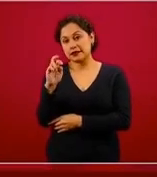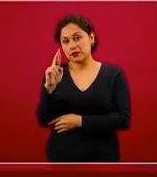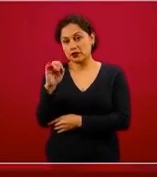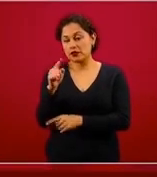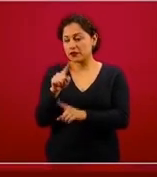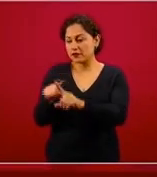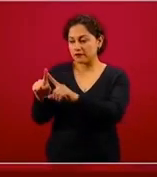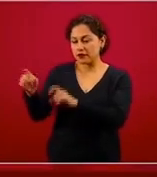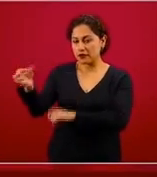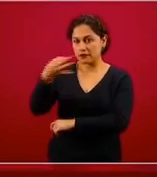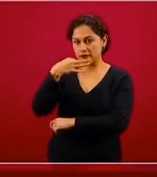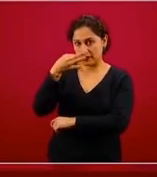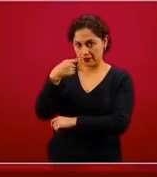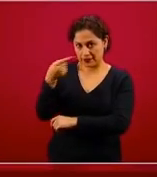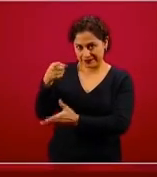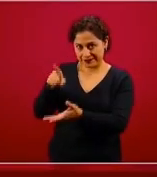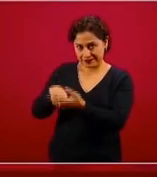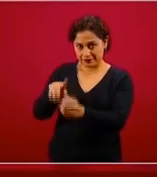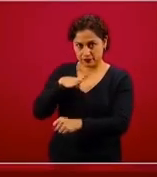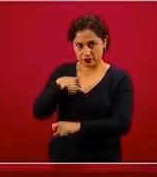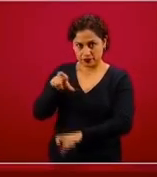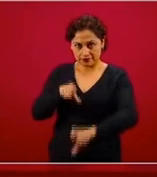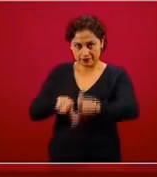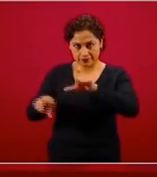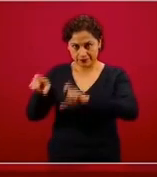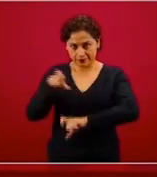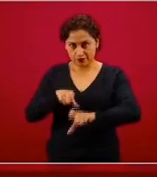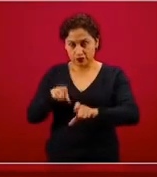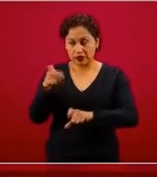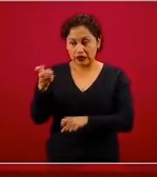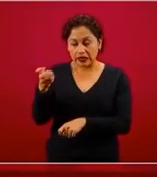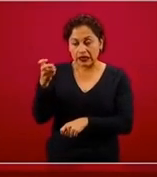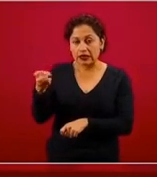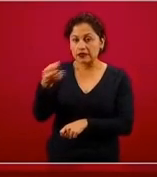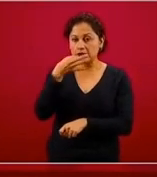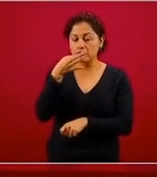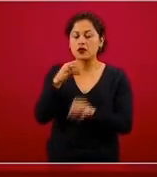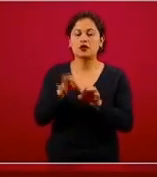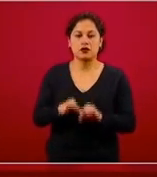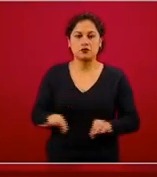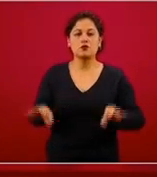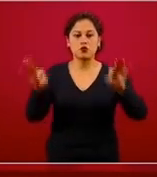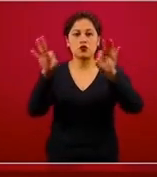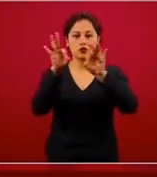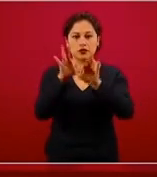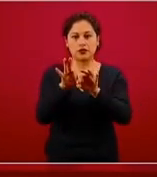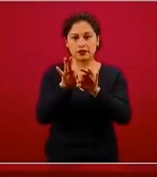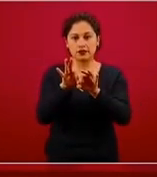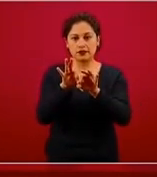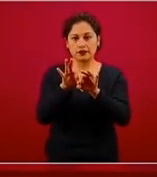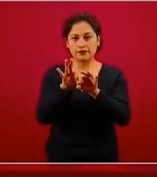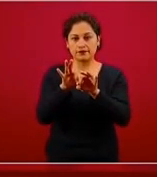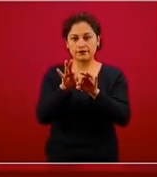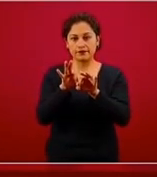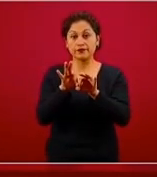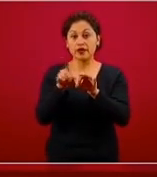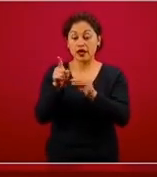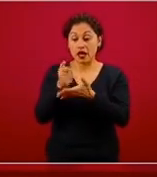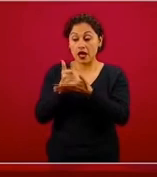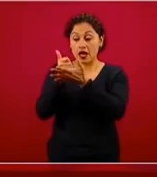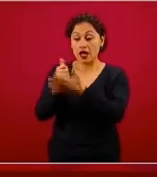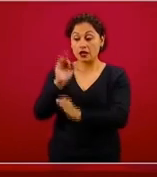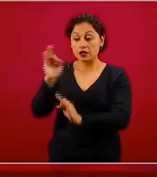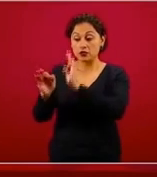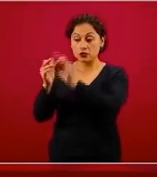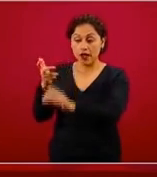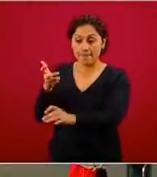its un diverse medicamento presentations are notablemente medicine importante. medications that Si are en un very momento no se important. pone, el paciente puede morir If